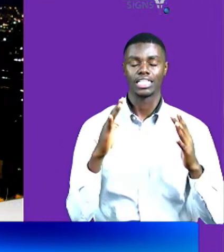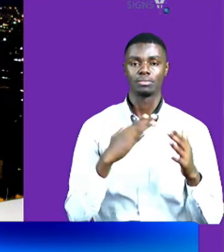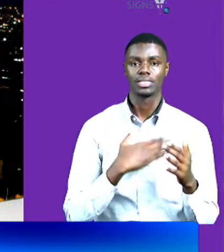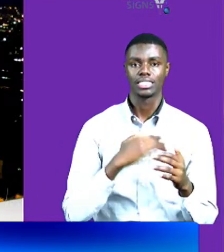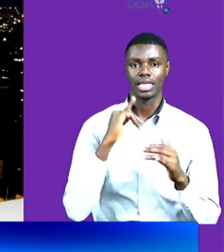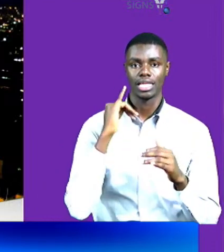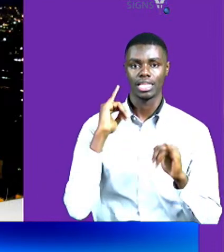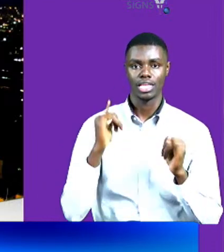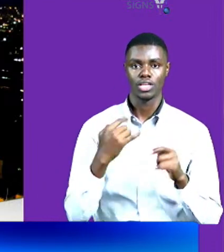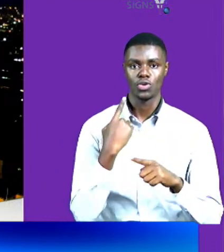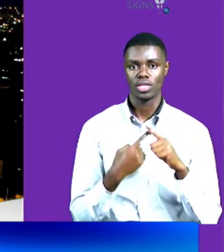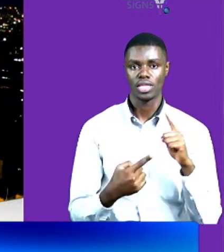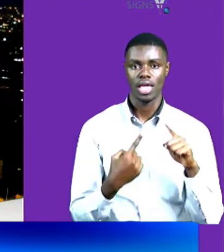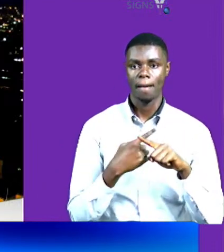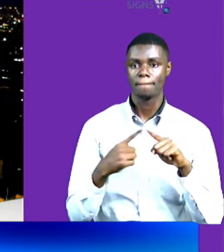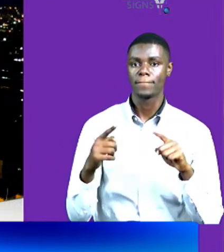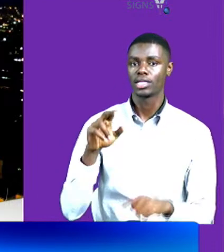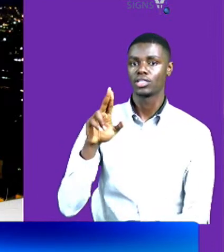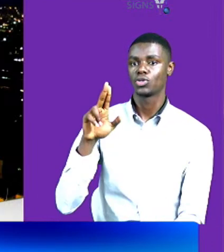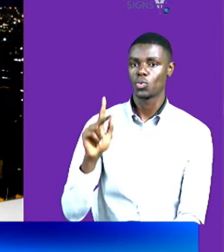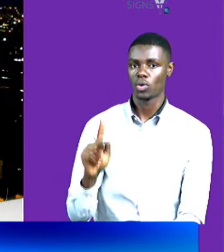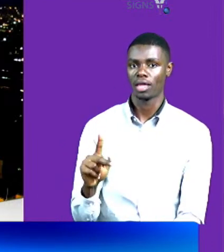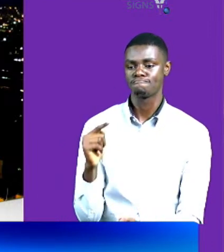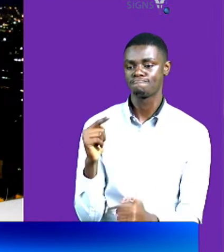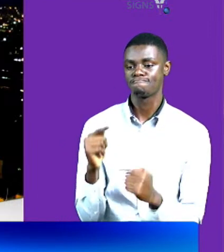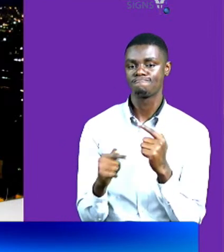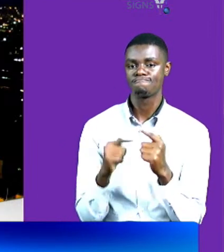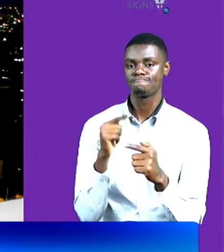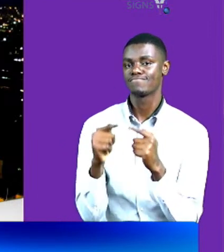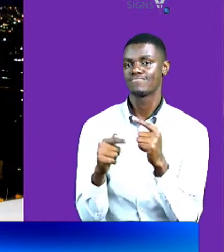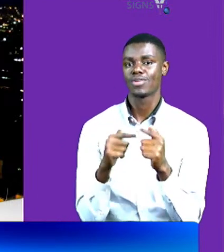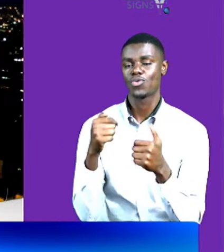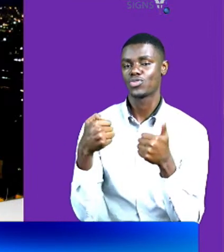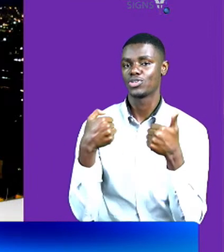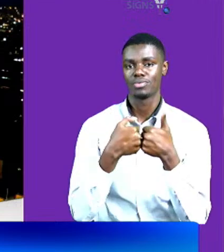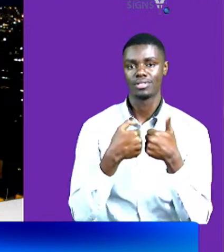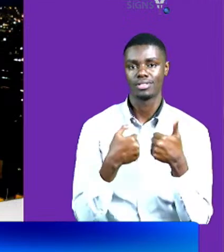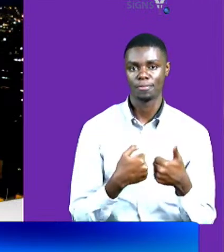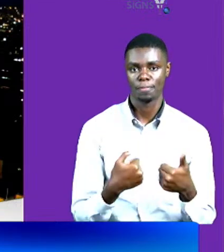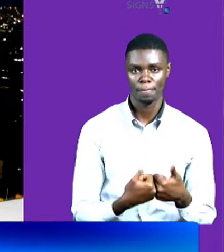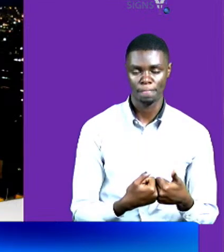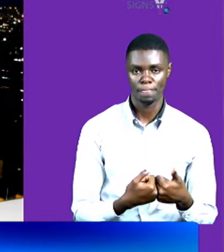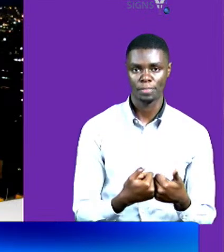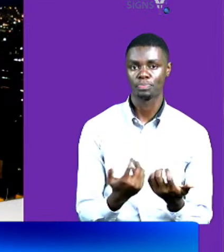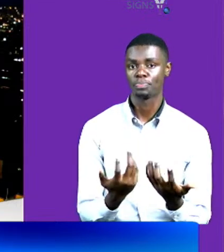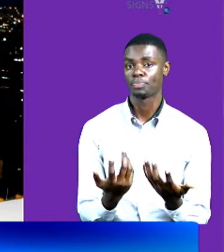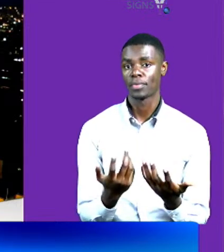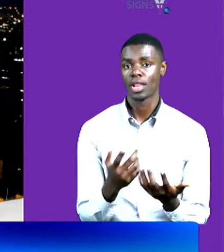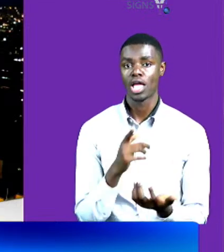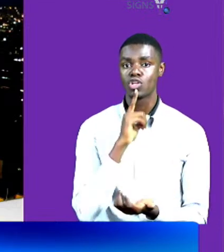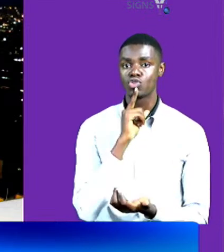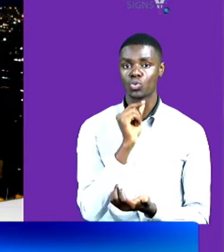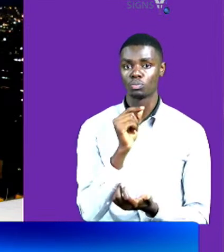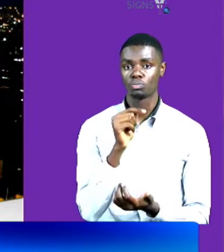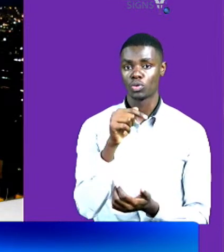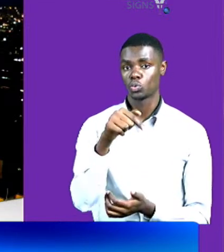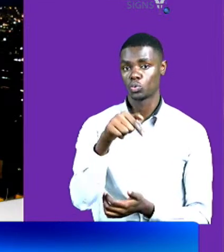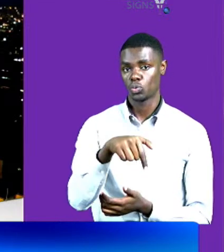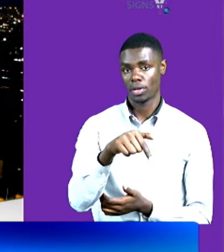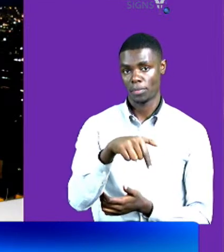but UK piles on fixtures. So